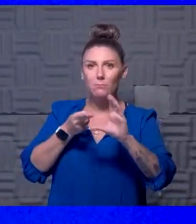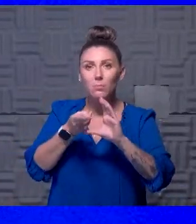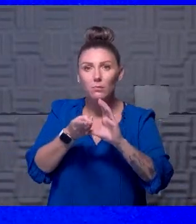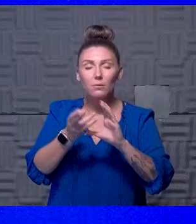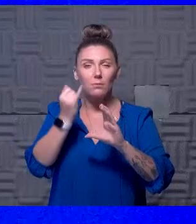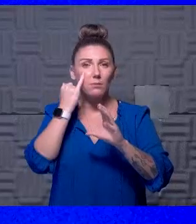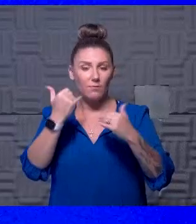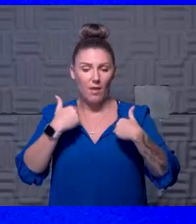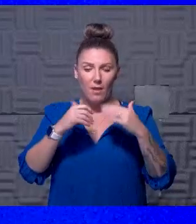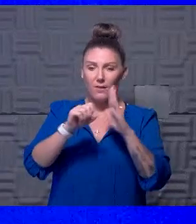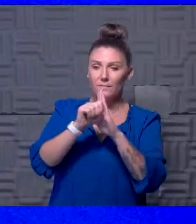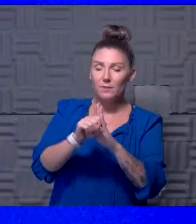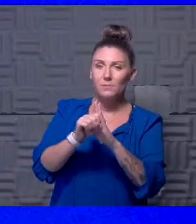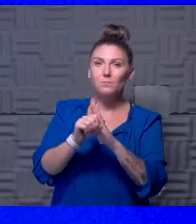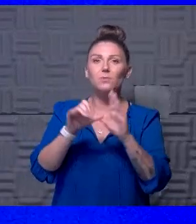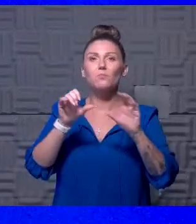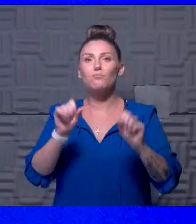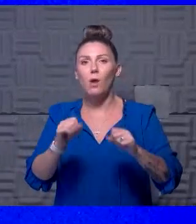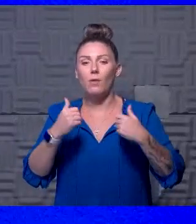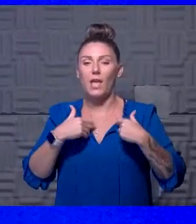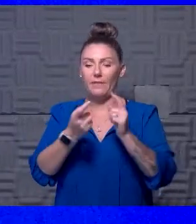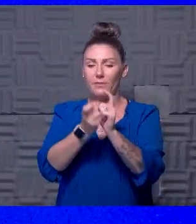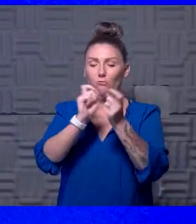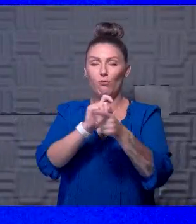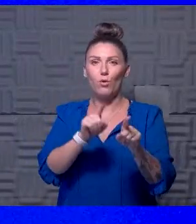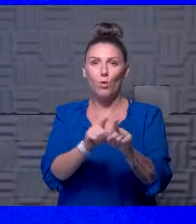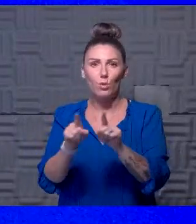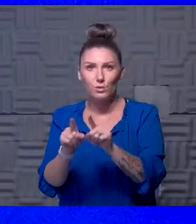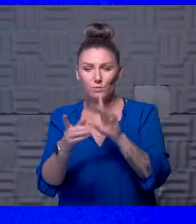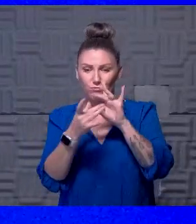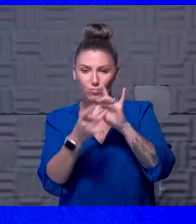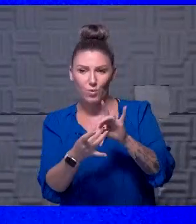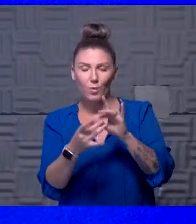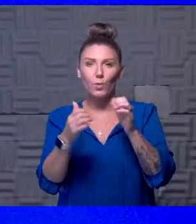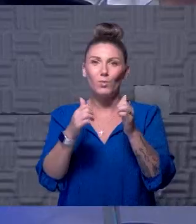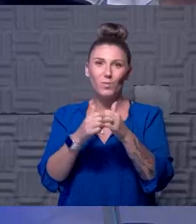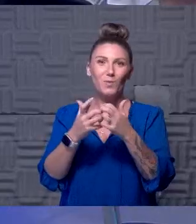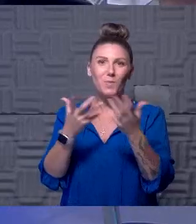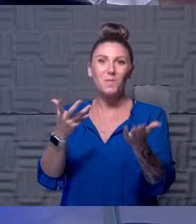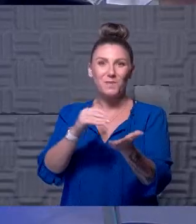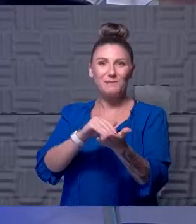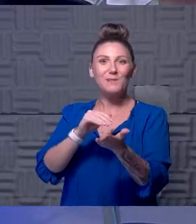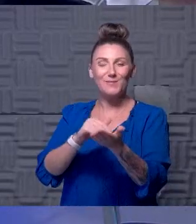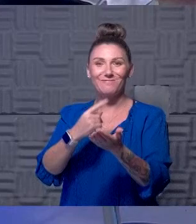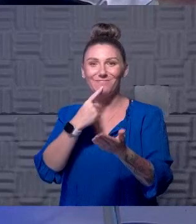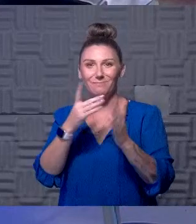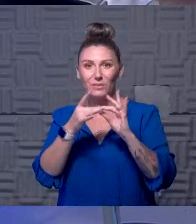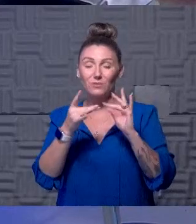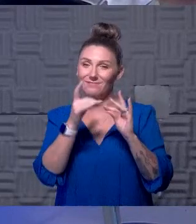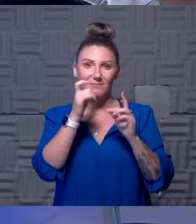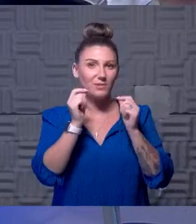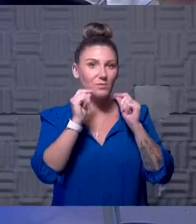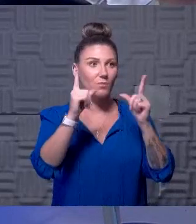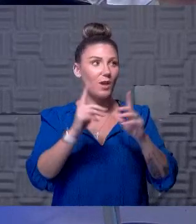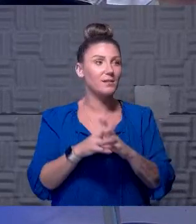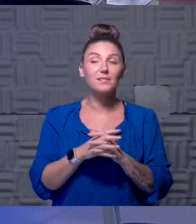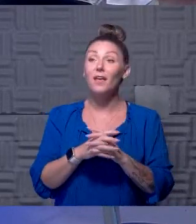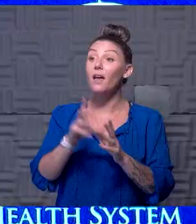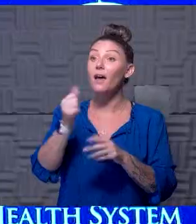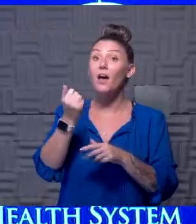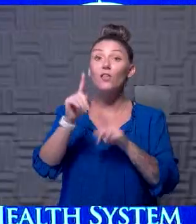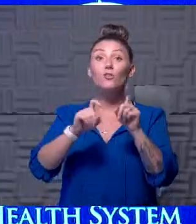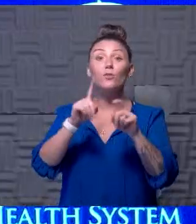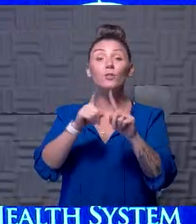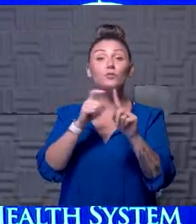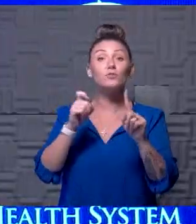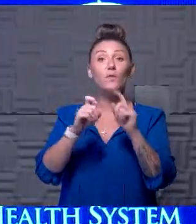having symptoms, you probably have those changes as well. So that goes along just with Dr. Castro. Yeah, it's really not a surprise at all. So, other questions out